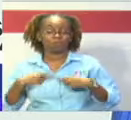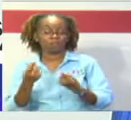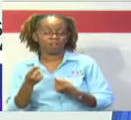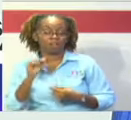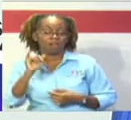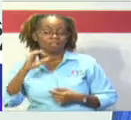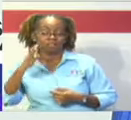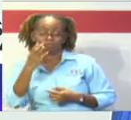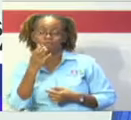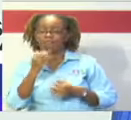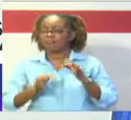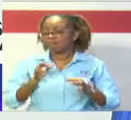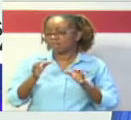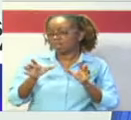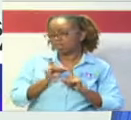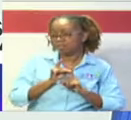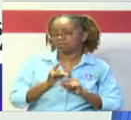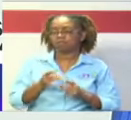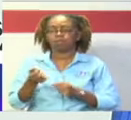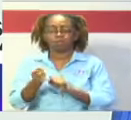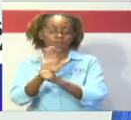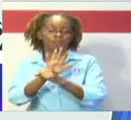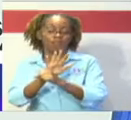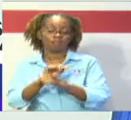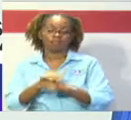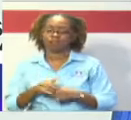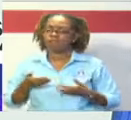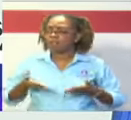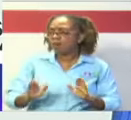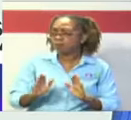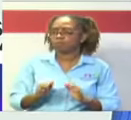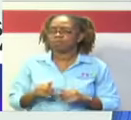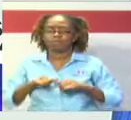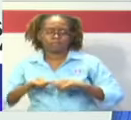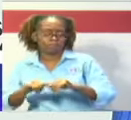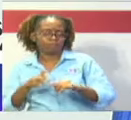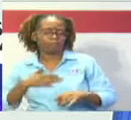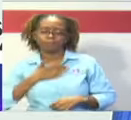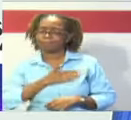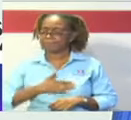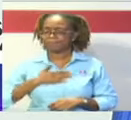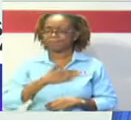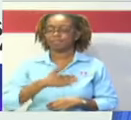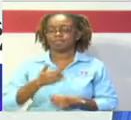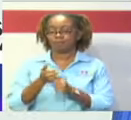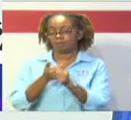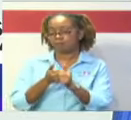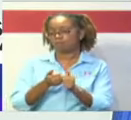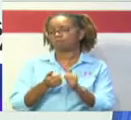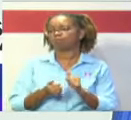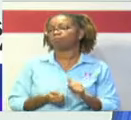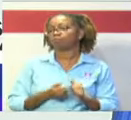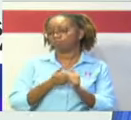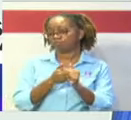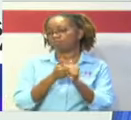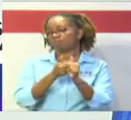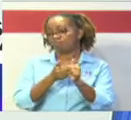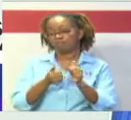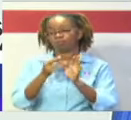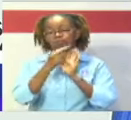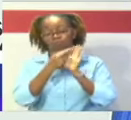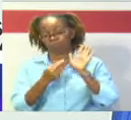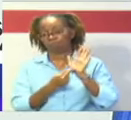contract COVID-19. Let us continue to follow the three W's: wash your hands, wear